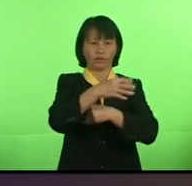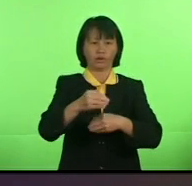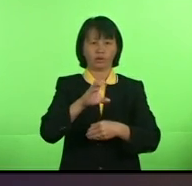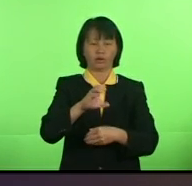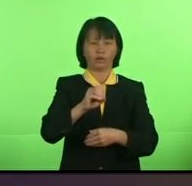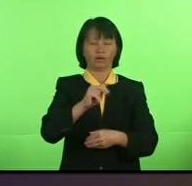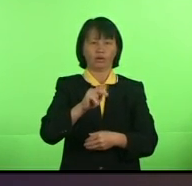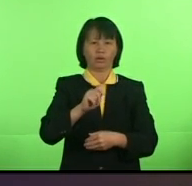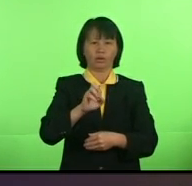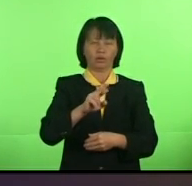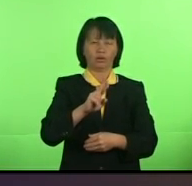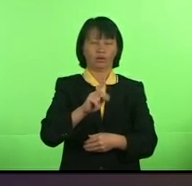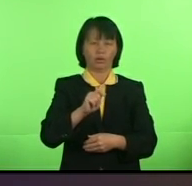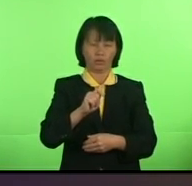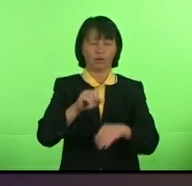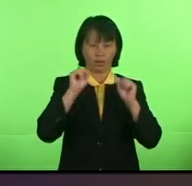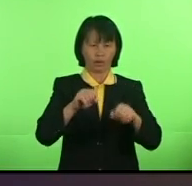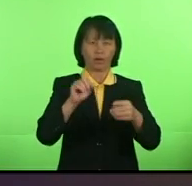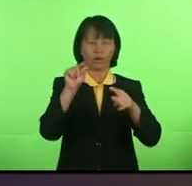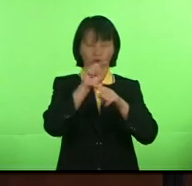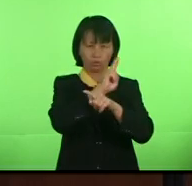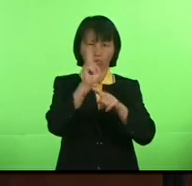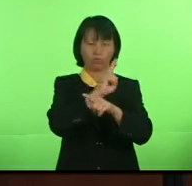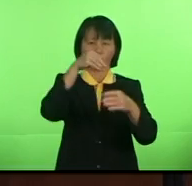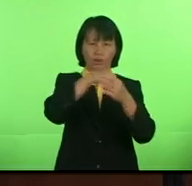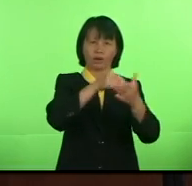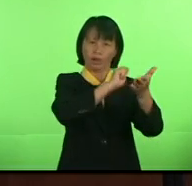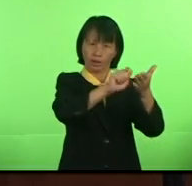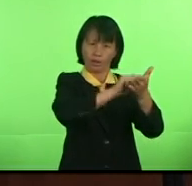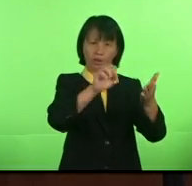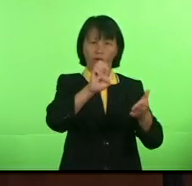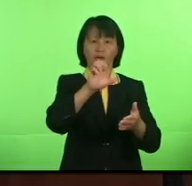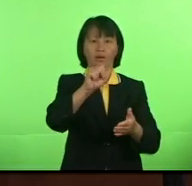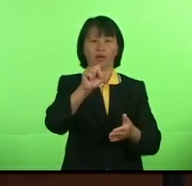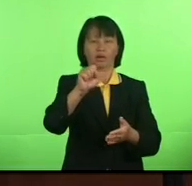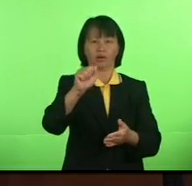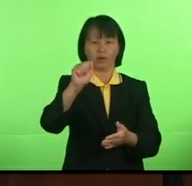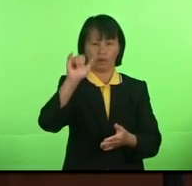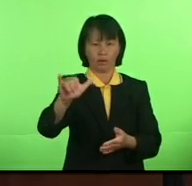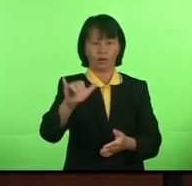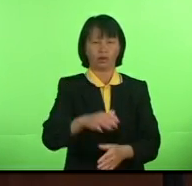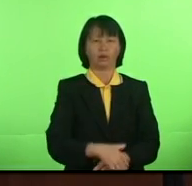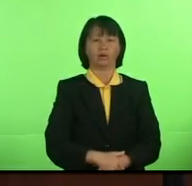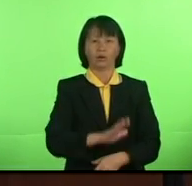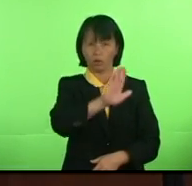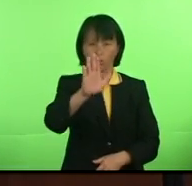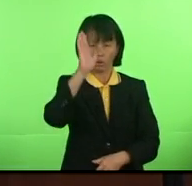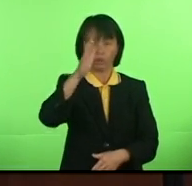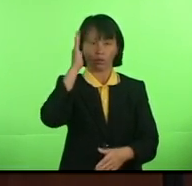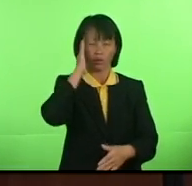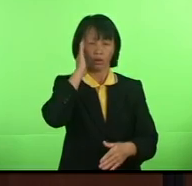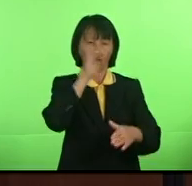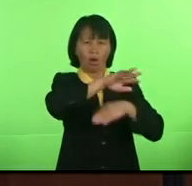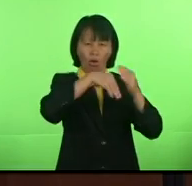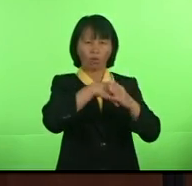essay writing. Again, let me remind you, you will come across all these words, all